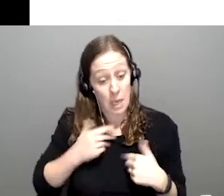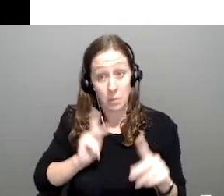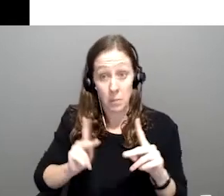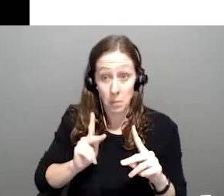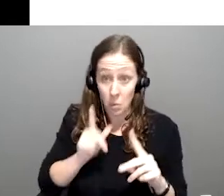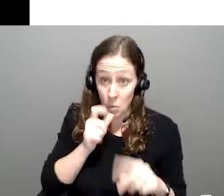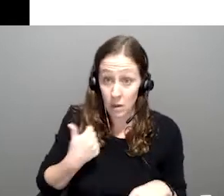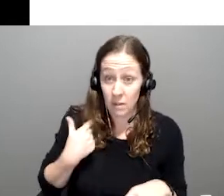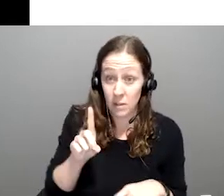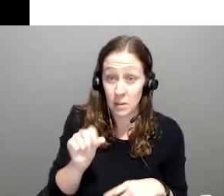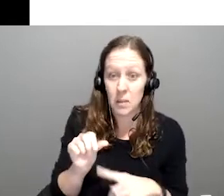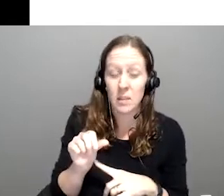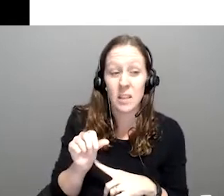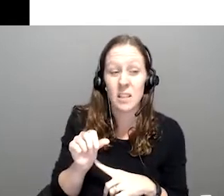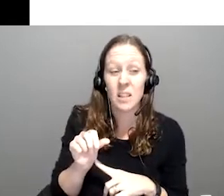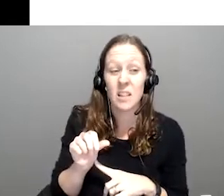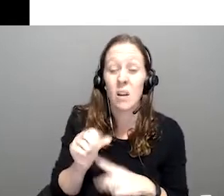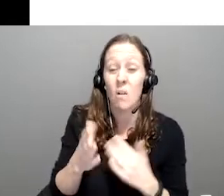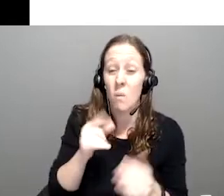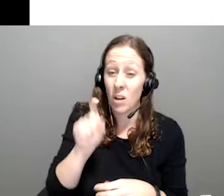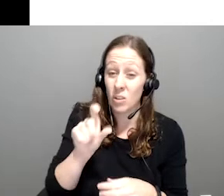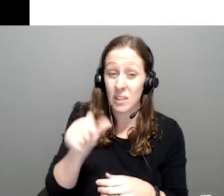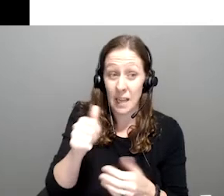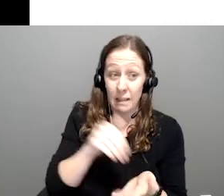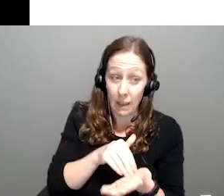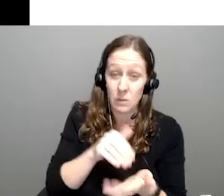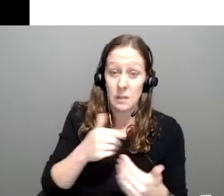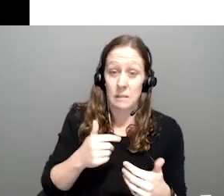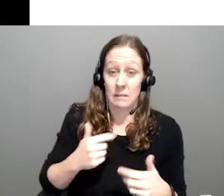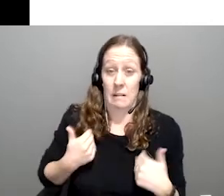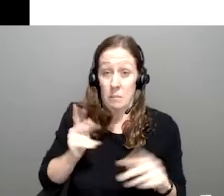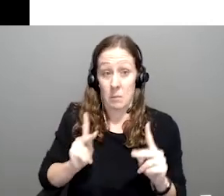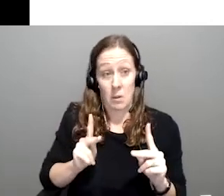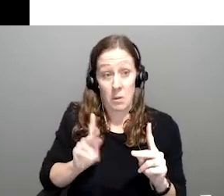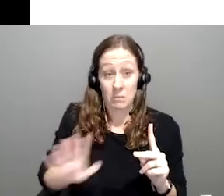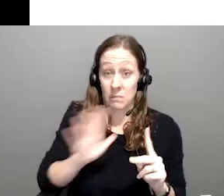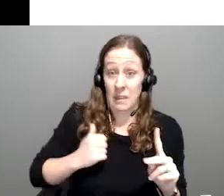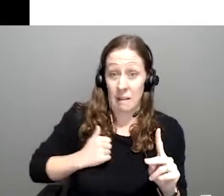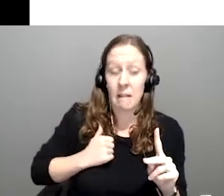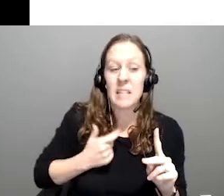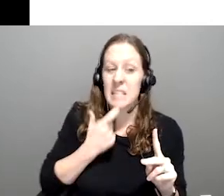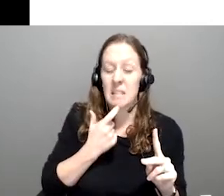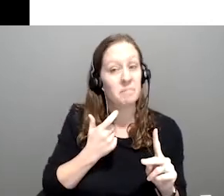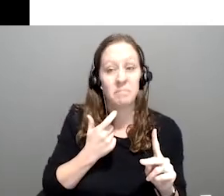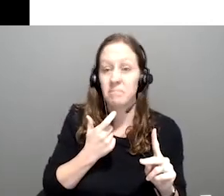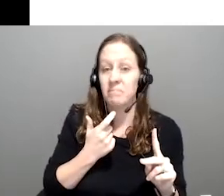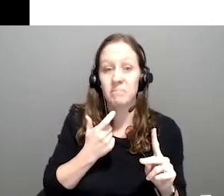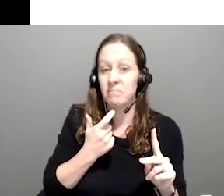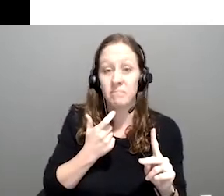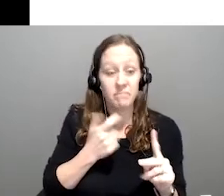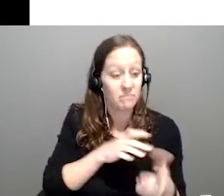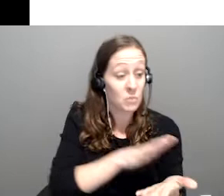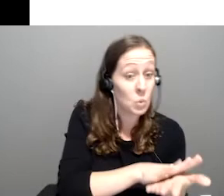disabilities. And it's estimated that close to 110,000 young people in Canada with disabilities report not being in education